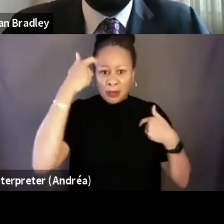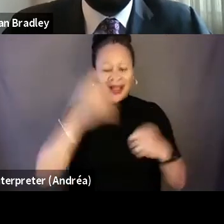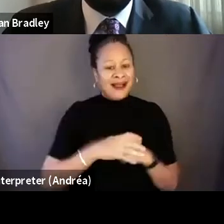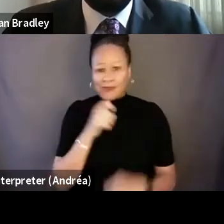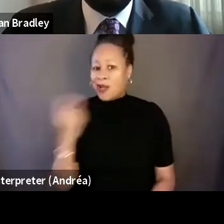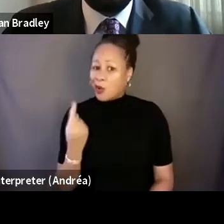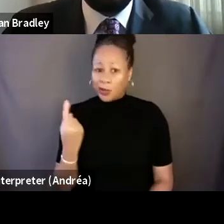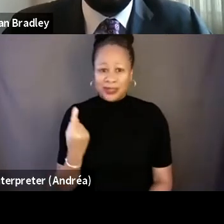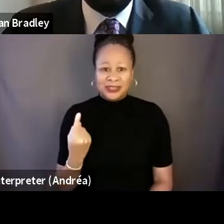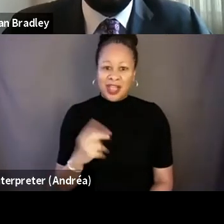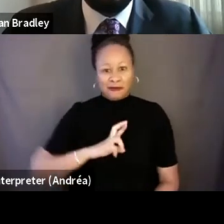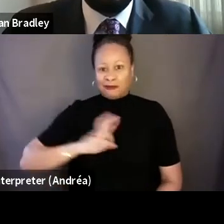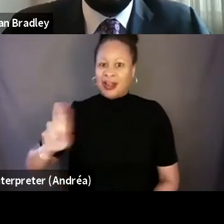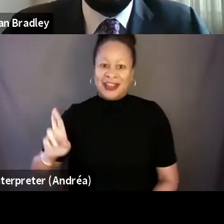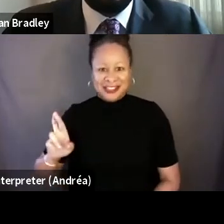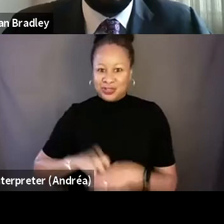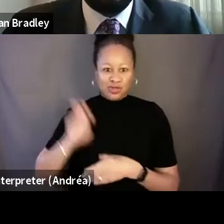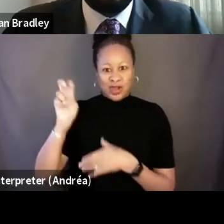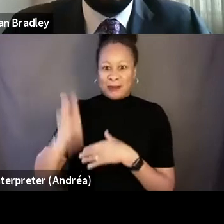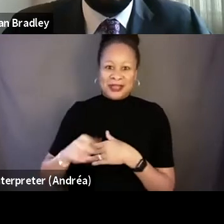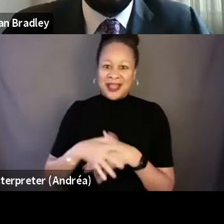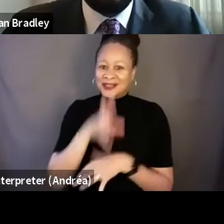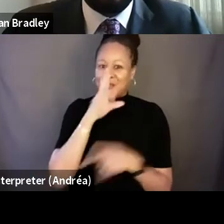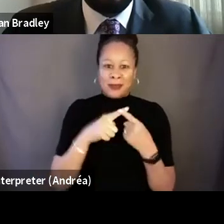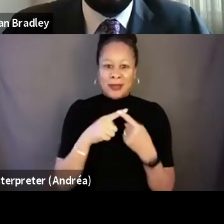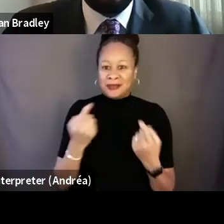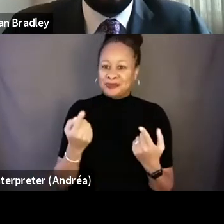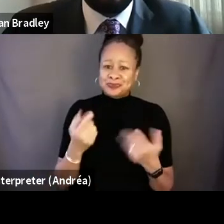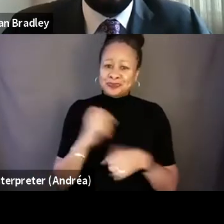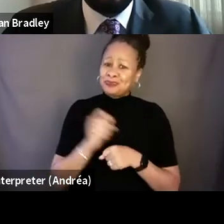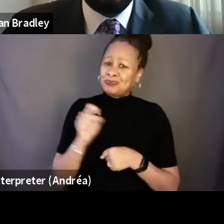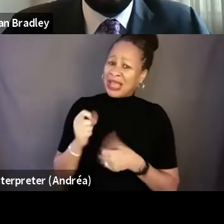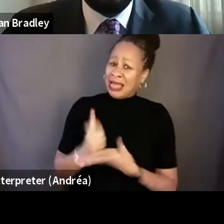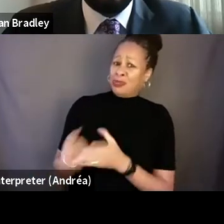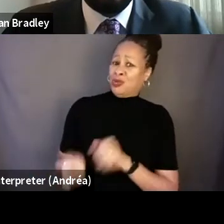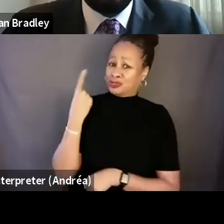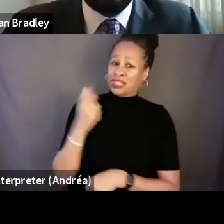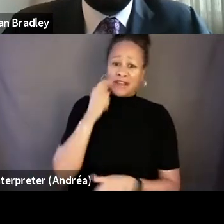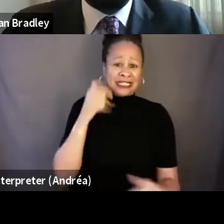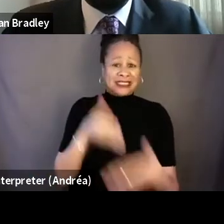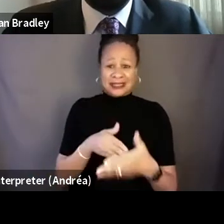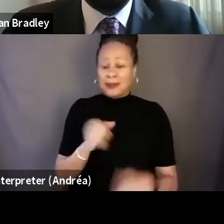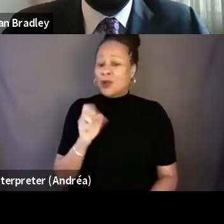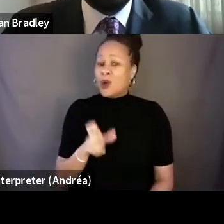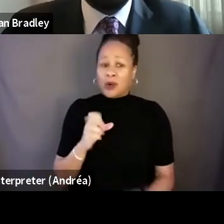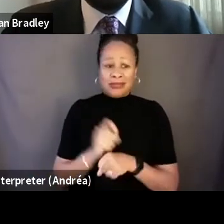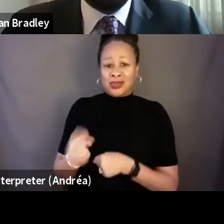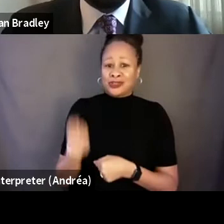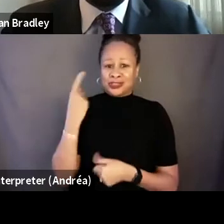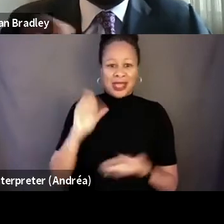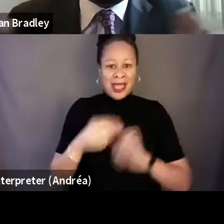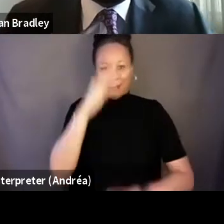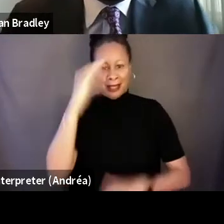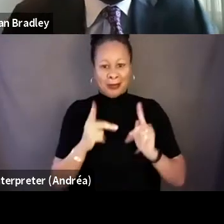gonna be ready to talk to you and make you understand racism or make you understand how Black folks